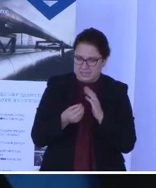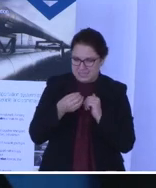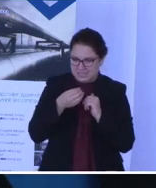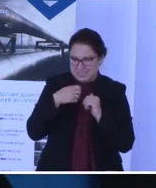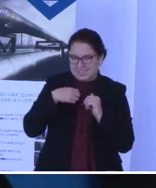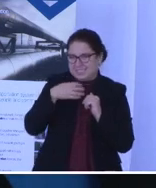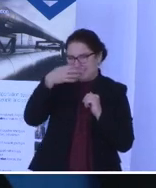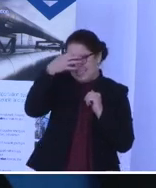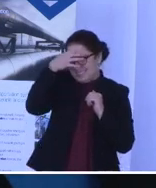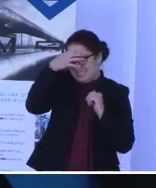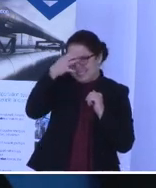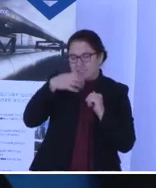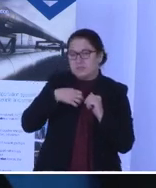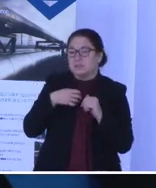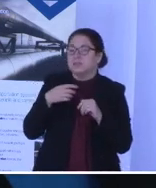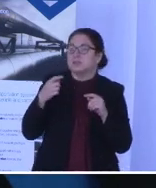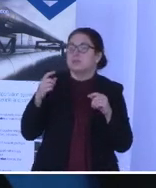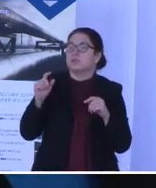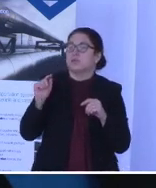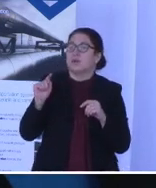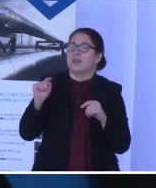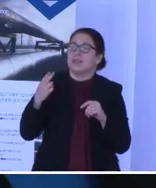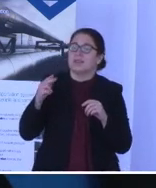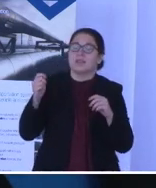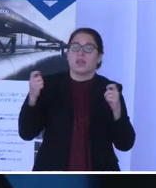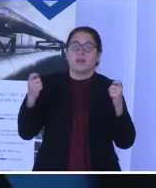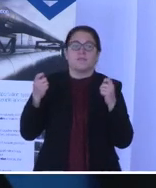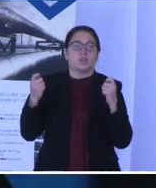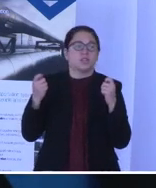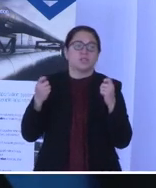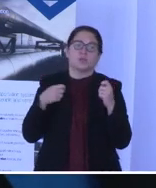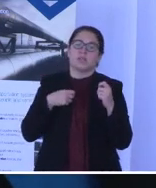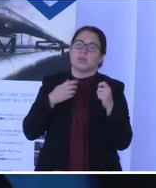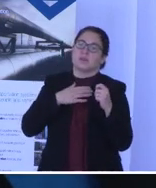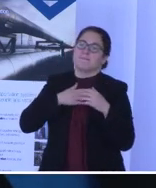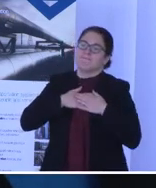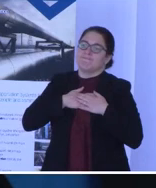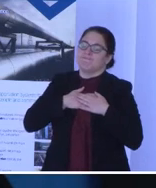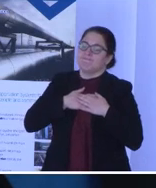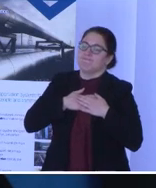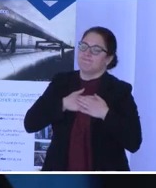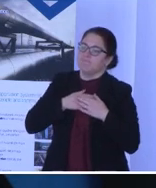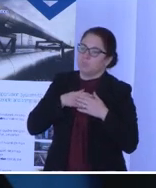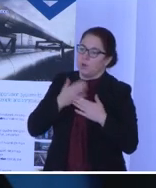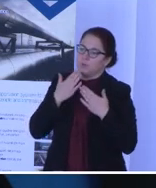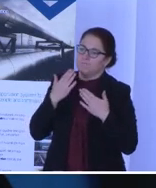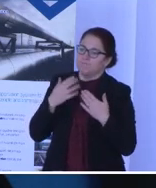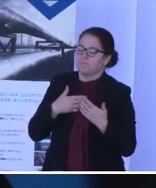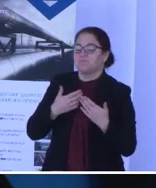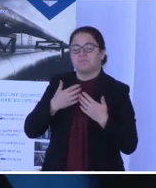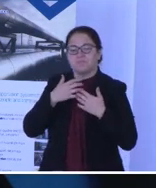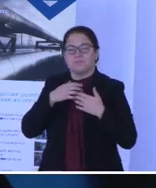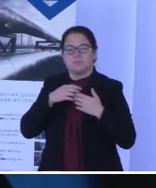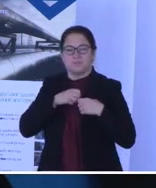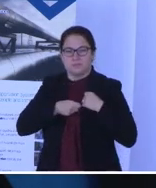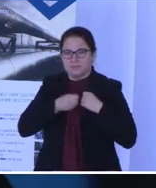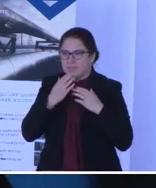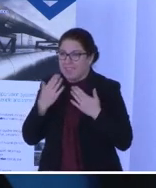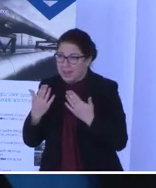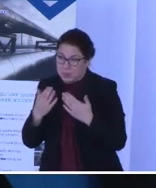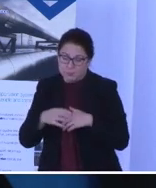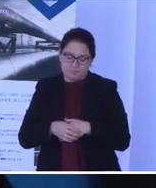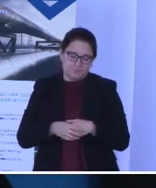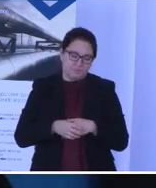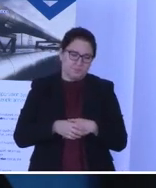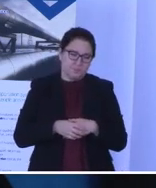our heartfelt condolences to Jay's family and his colleagues in Kansas and across the agency. We remember all those we have lost over